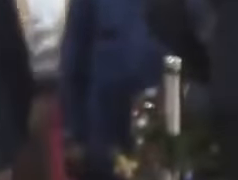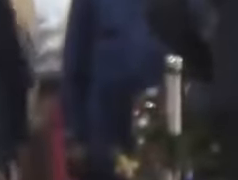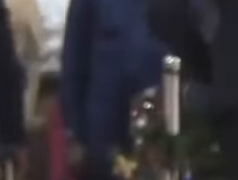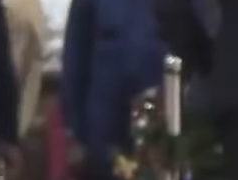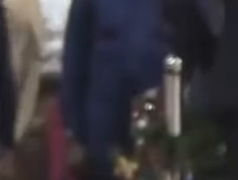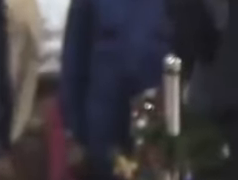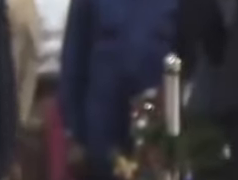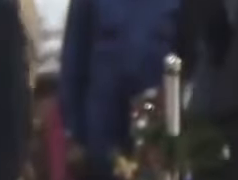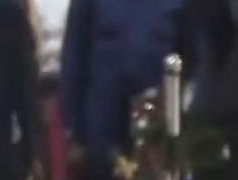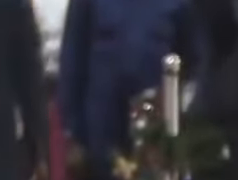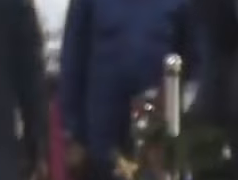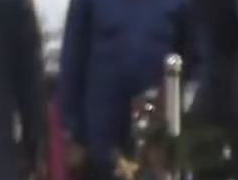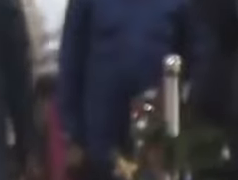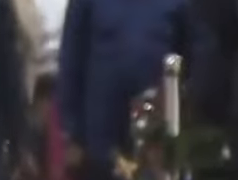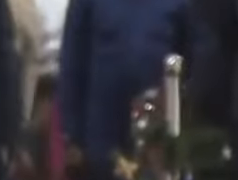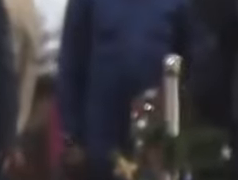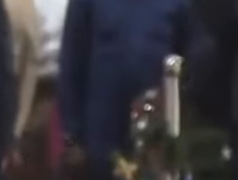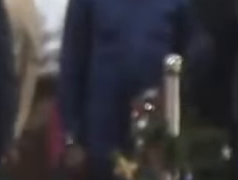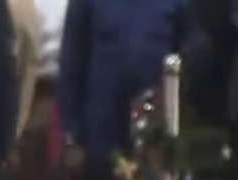Thank you, Father.